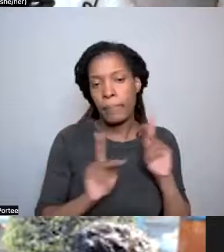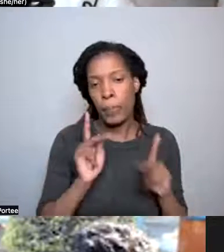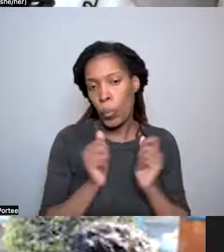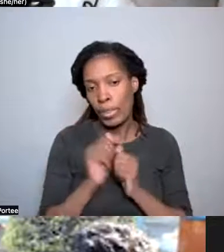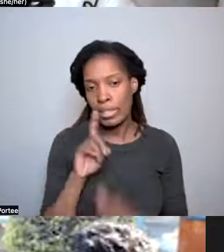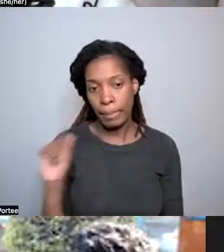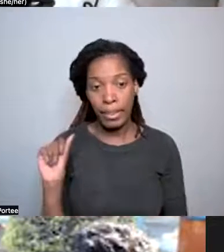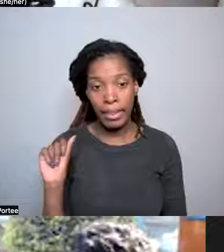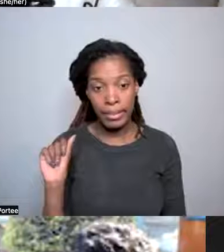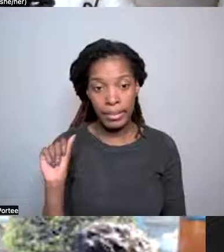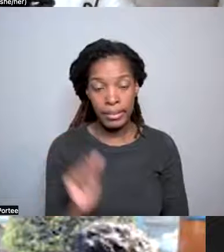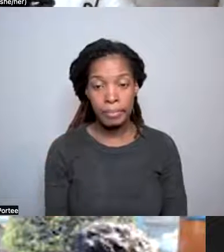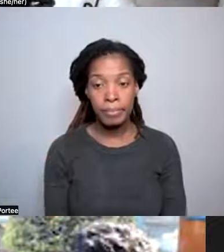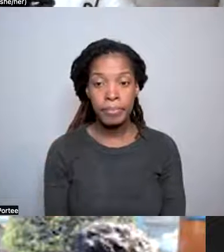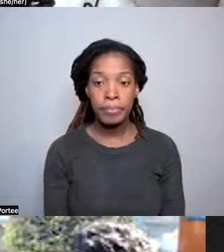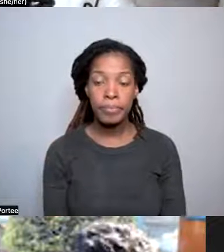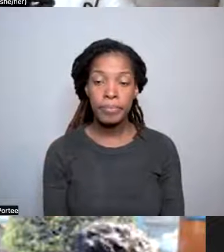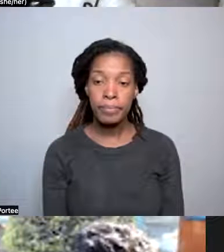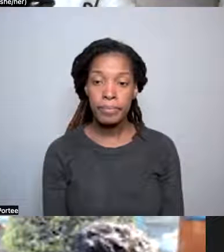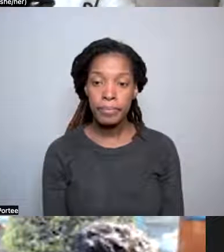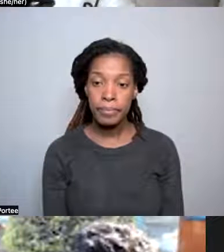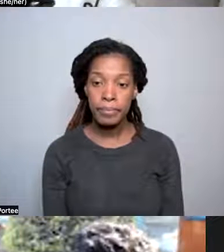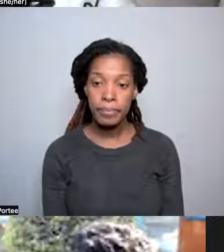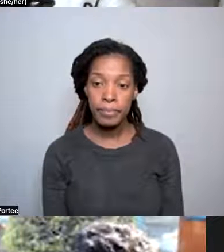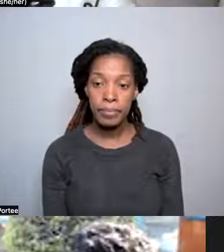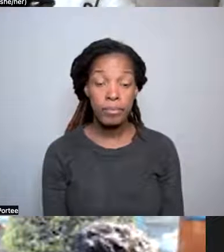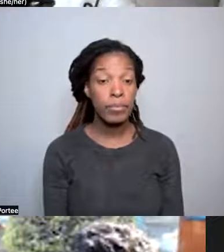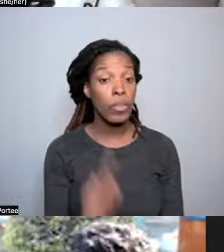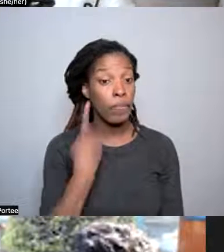So for that,